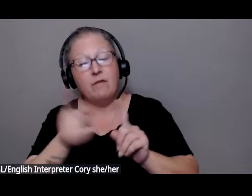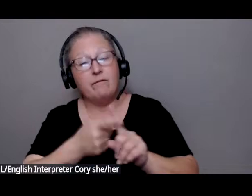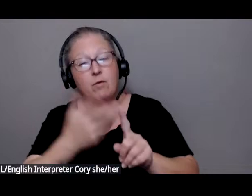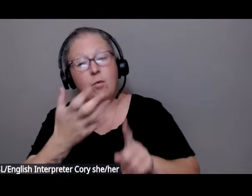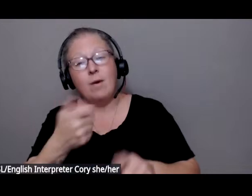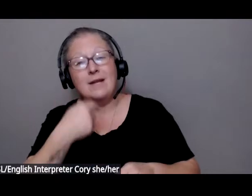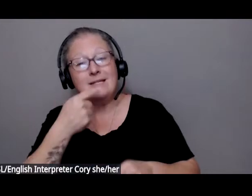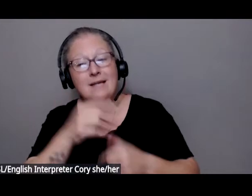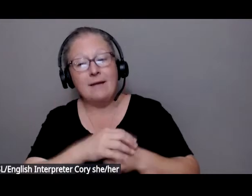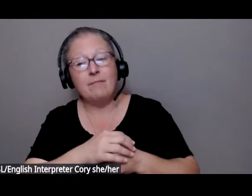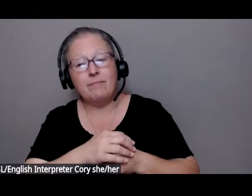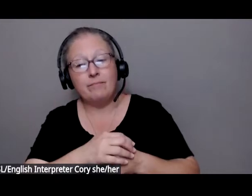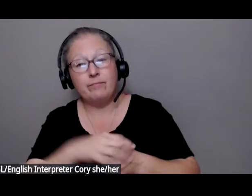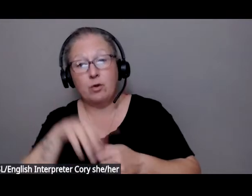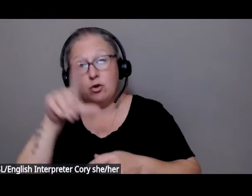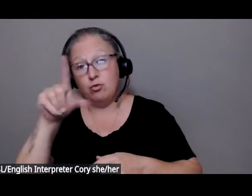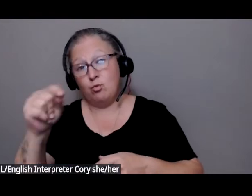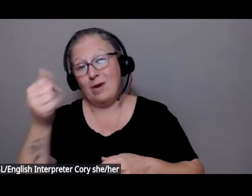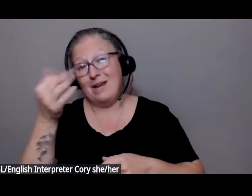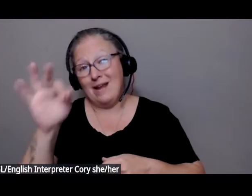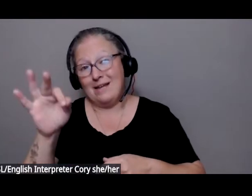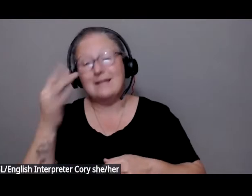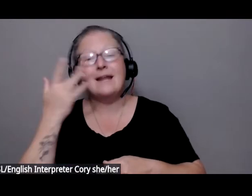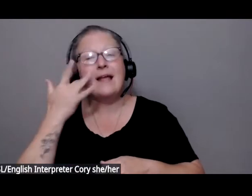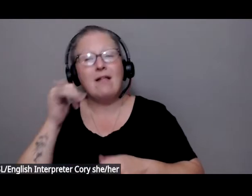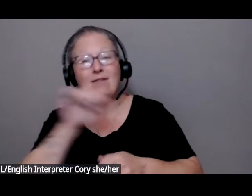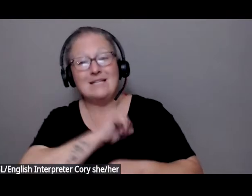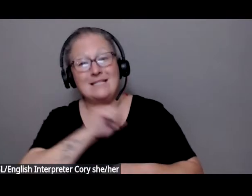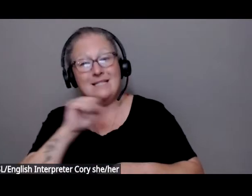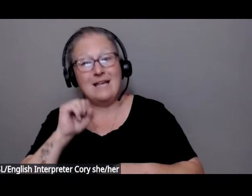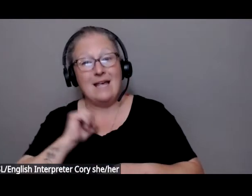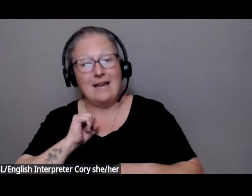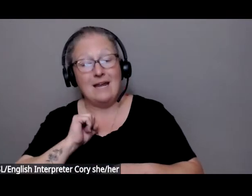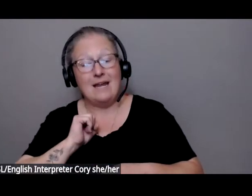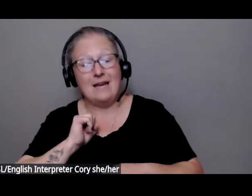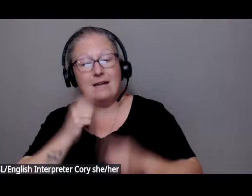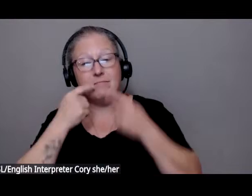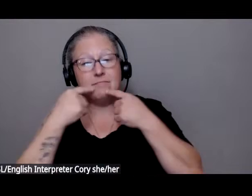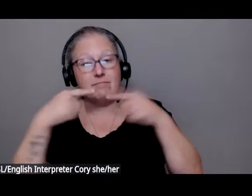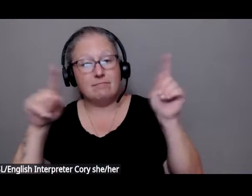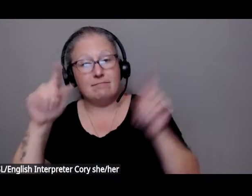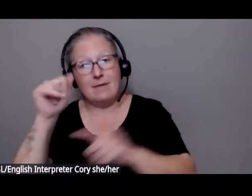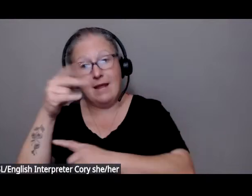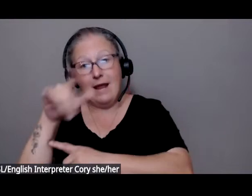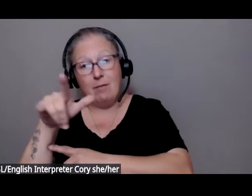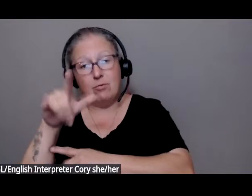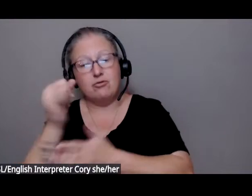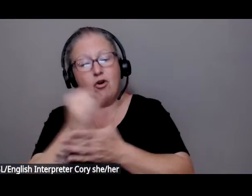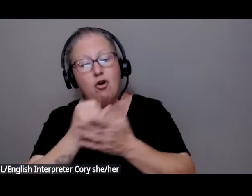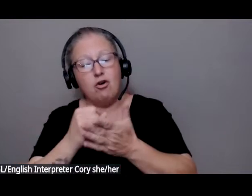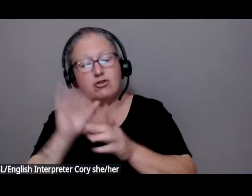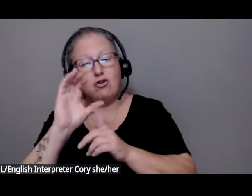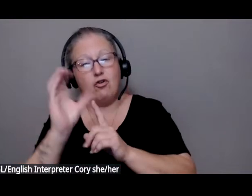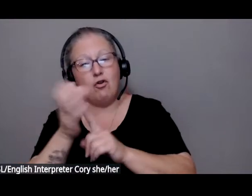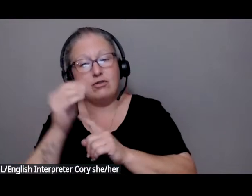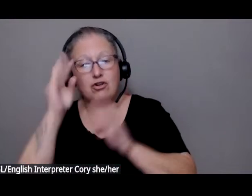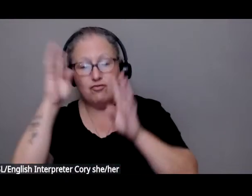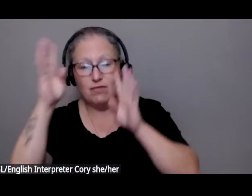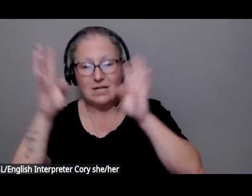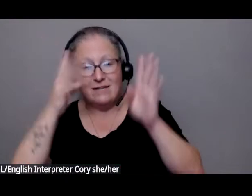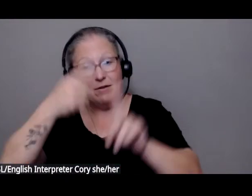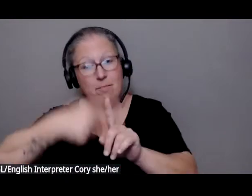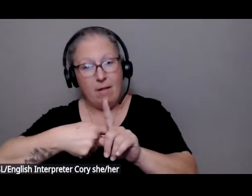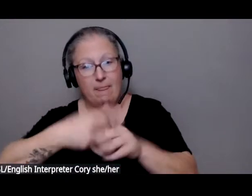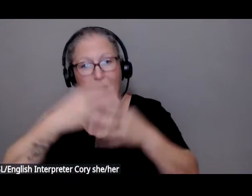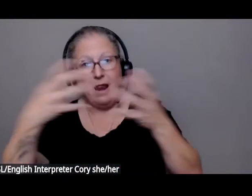that in 2019, the California Senate declared April as Arts, Culture, and Creativity Month. And there are a lot of